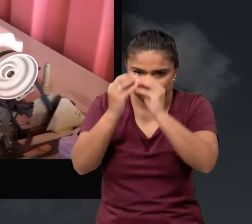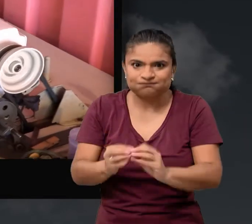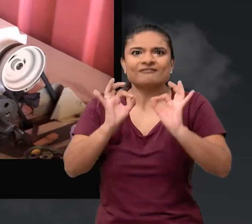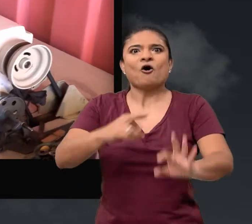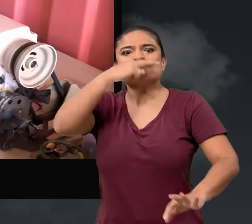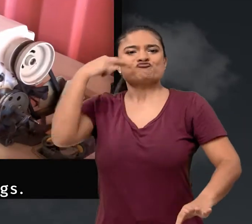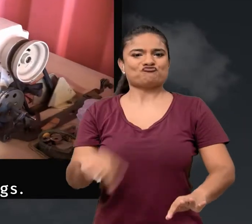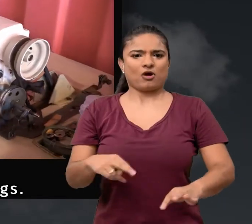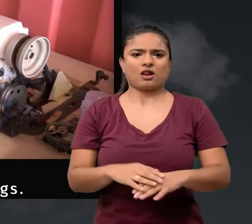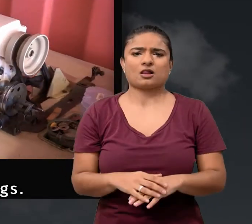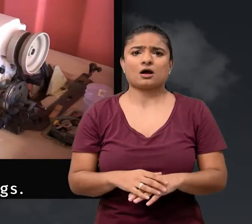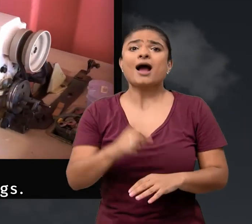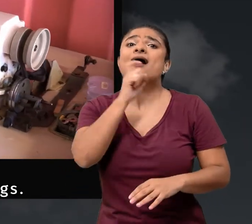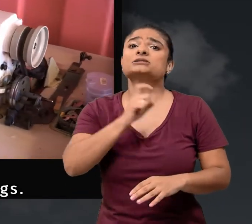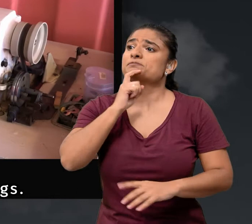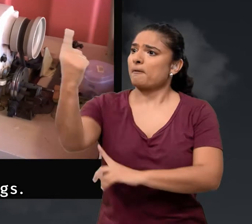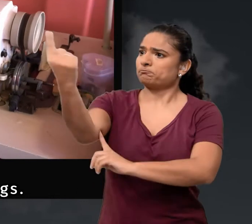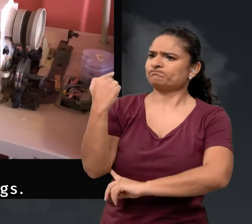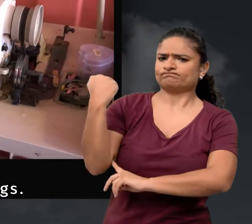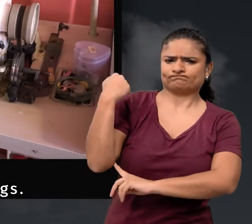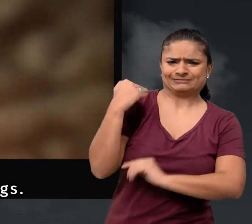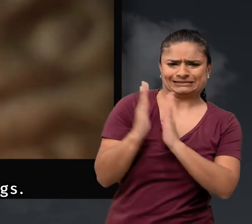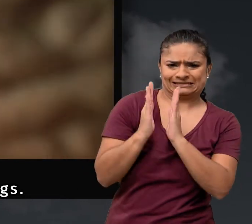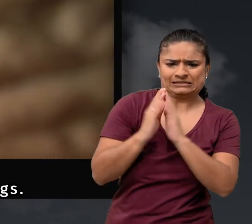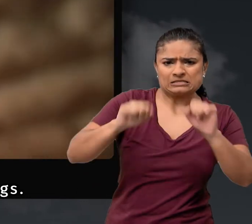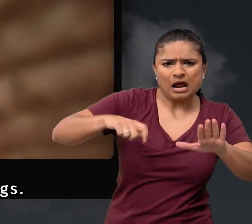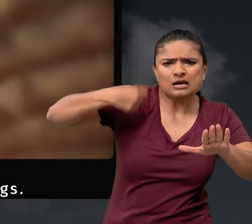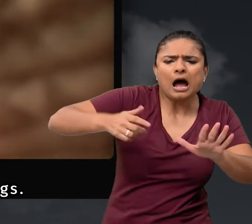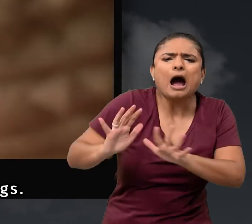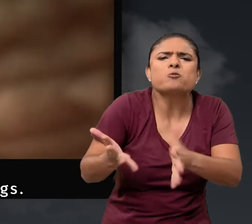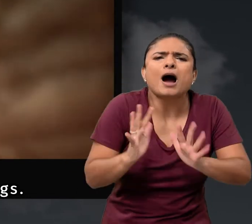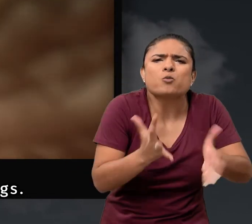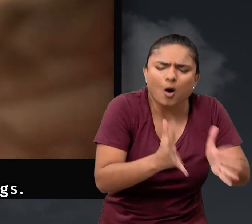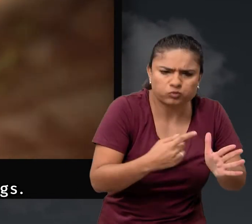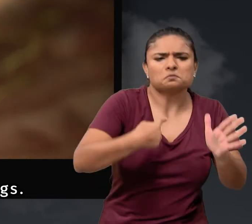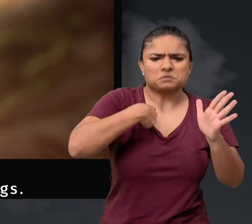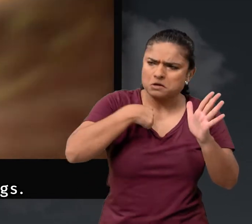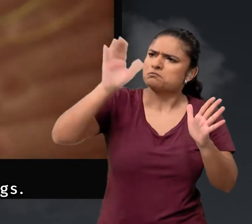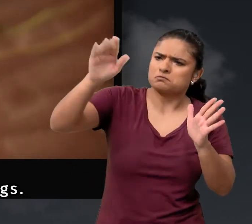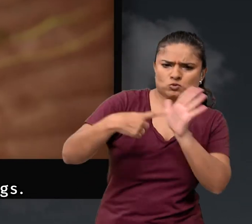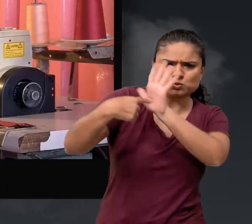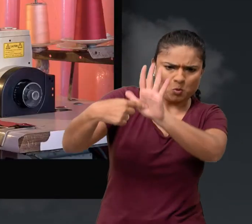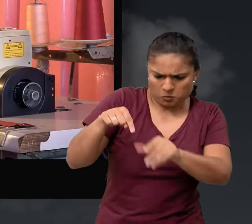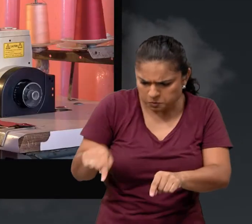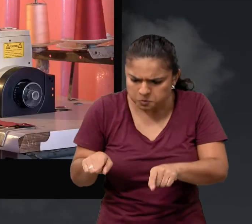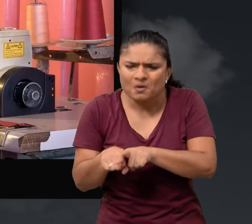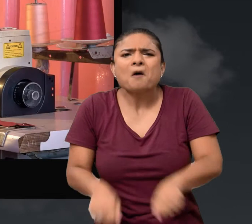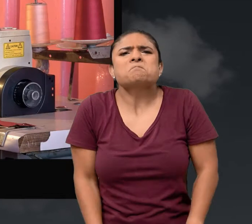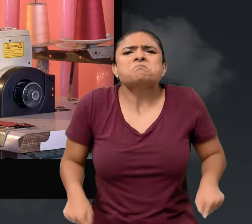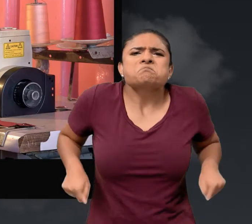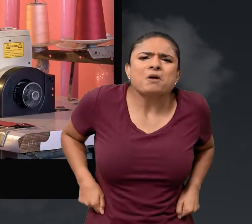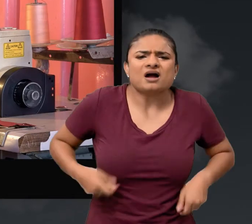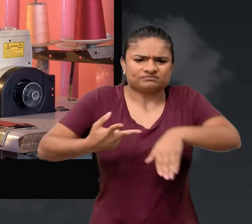reality. Ungena i-custom, so ngena kwa i-customer iyafika yandibuza ubana like ndingenza kanjani xa kukho